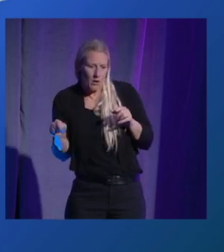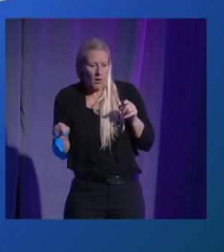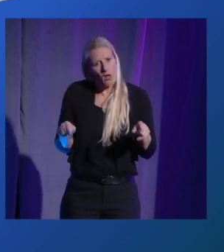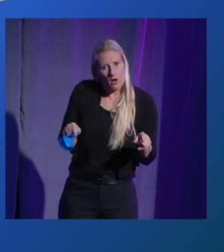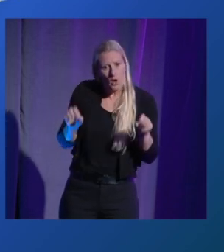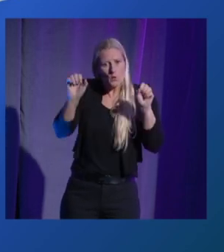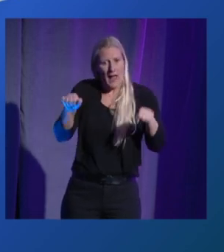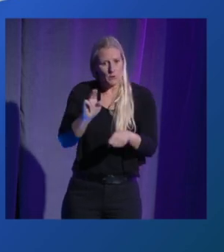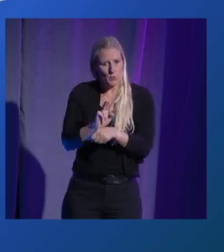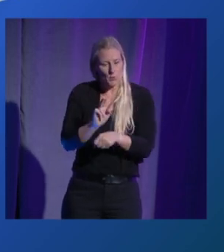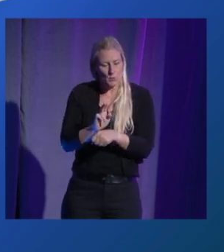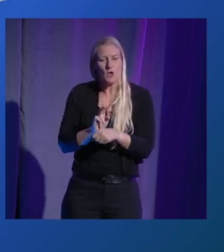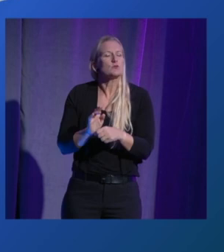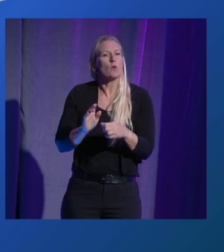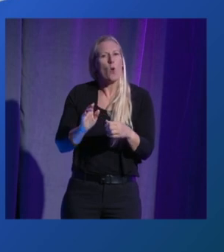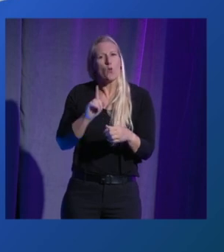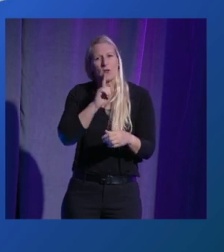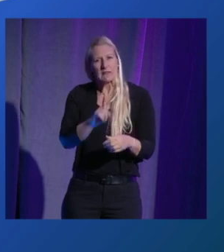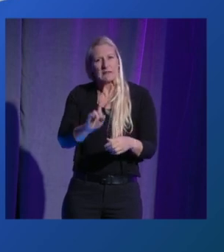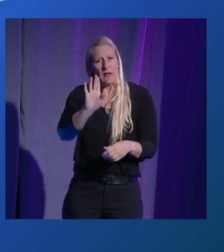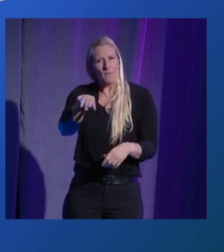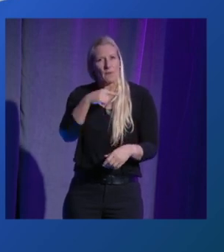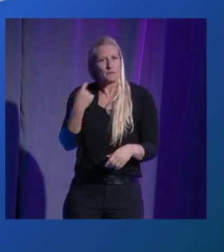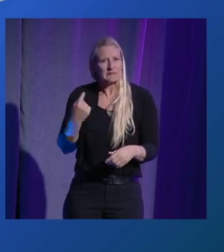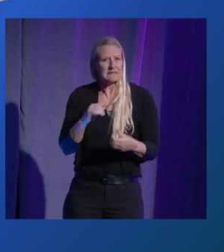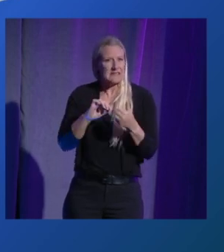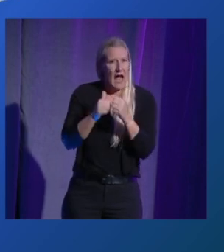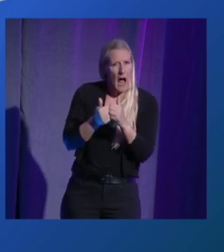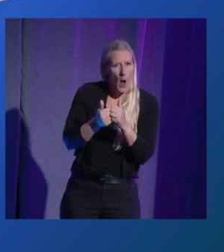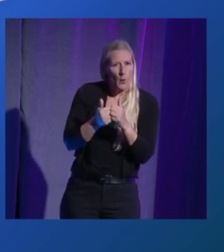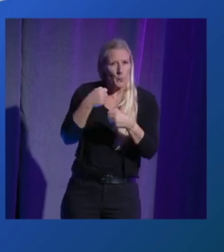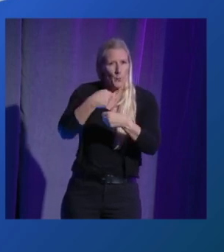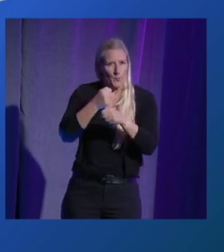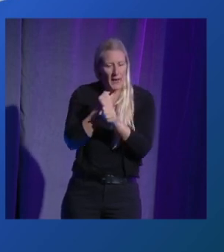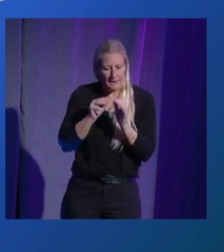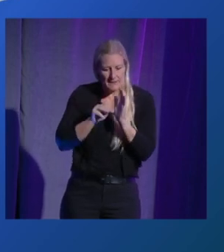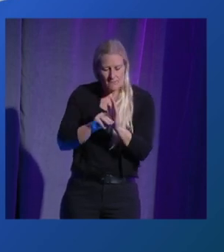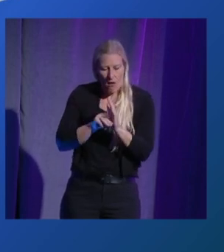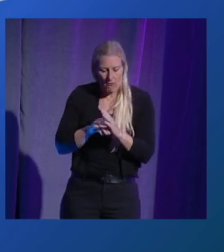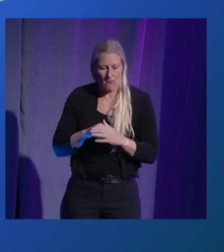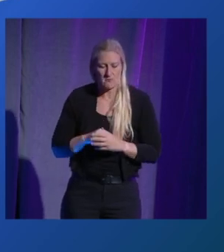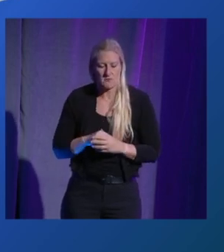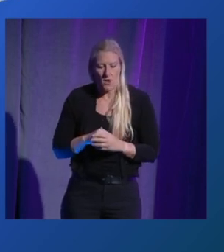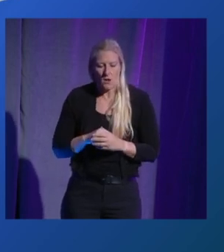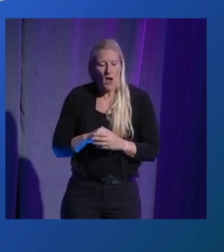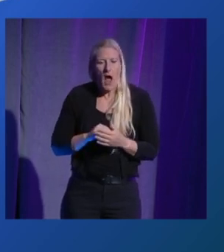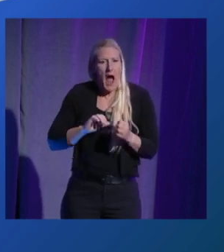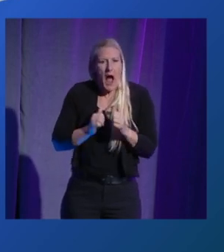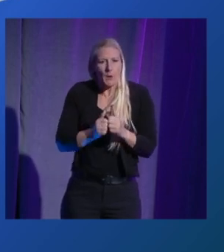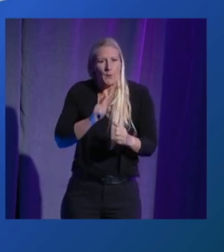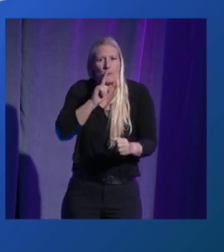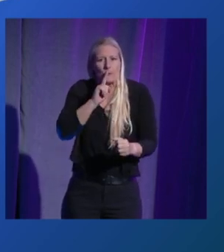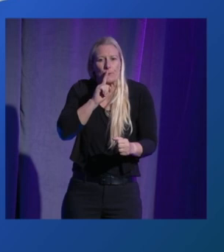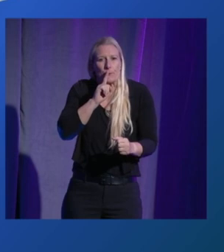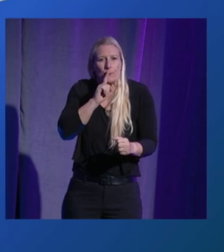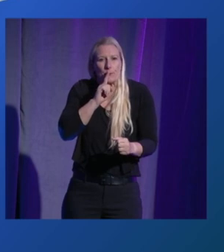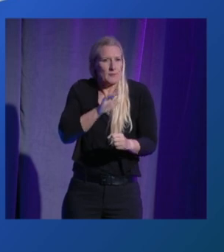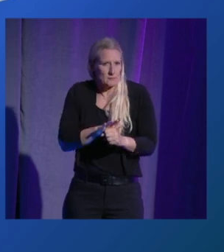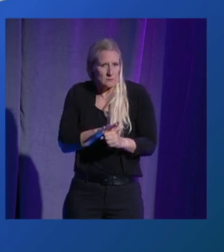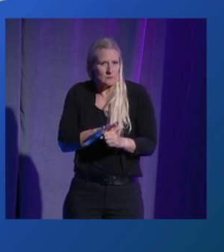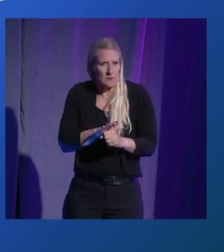secure when we have them within deployment production what are the guarantees that we you know build around these